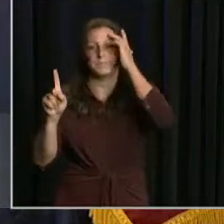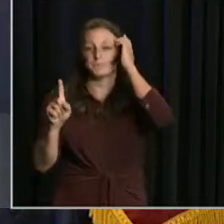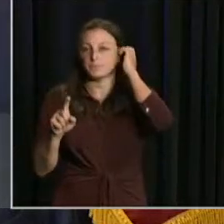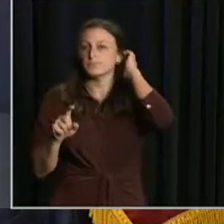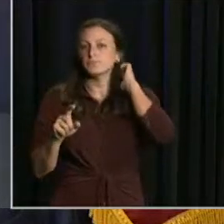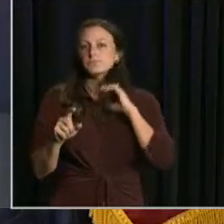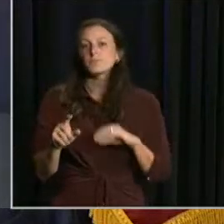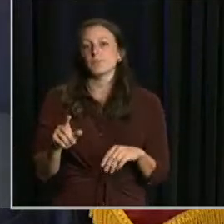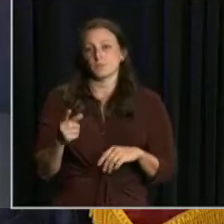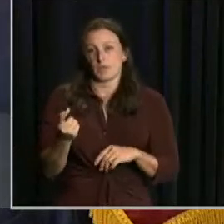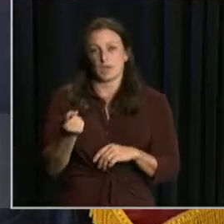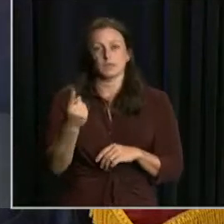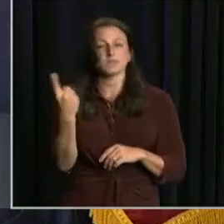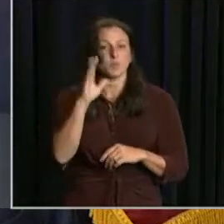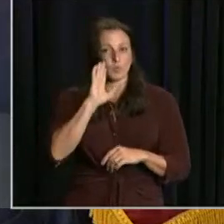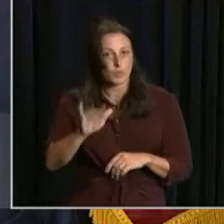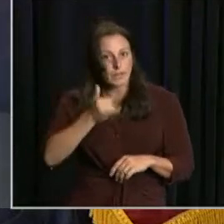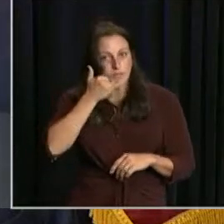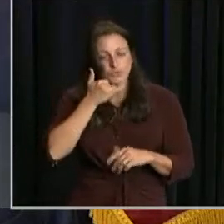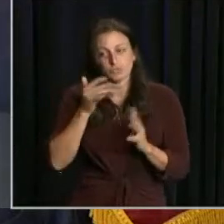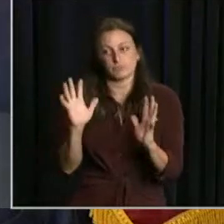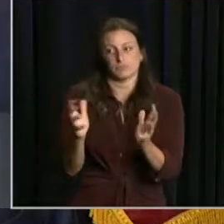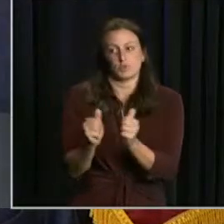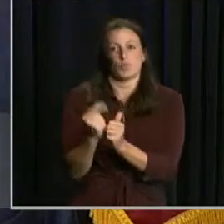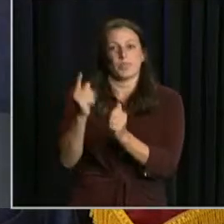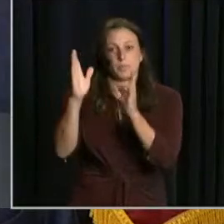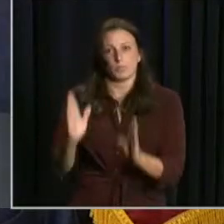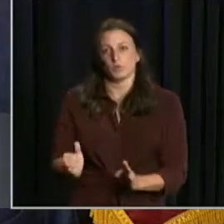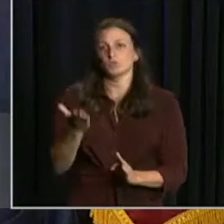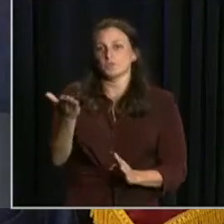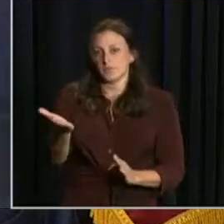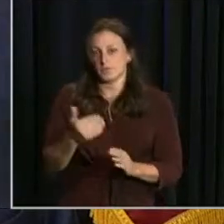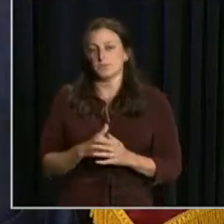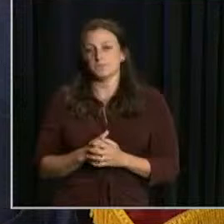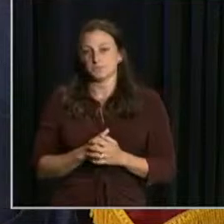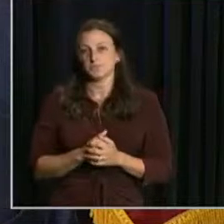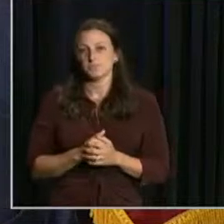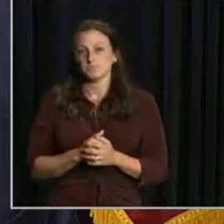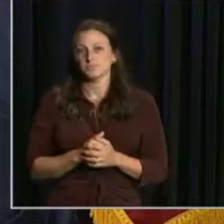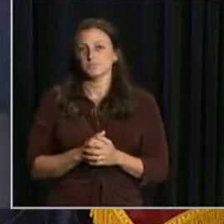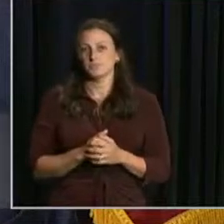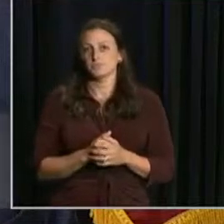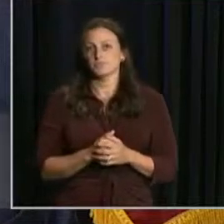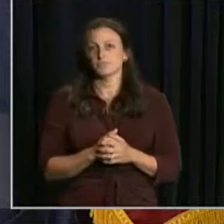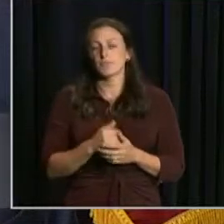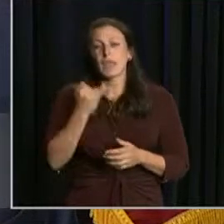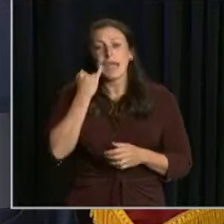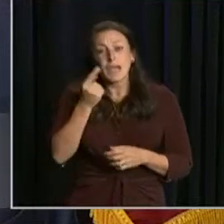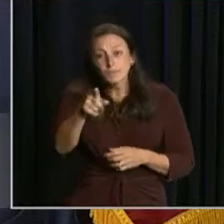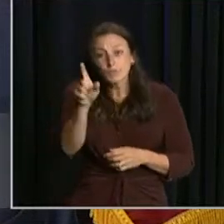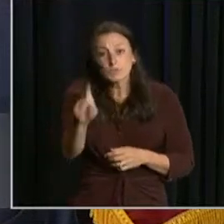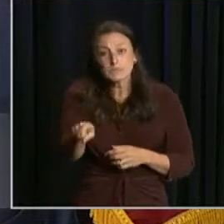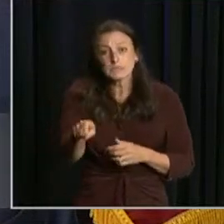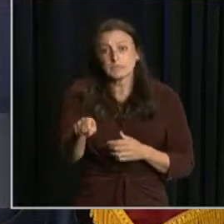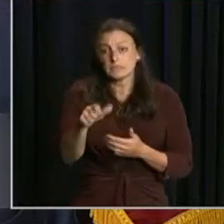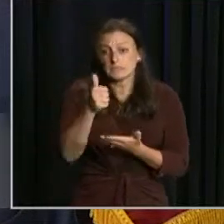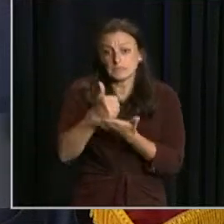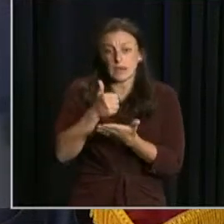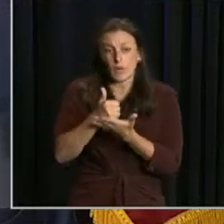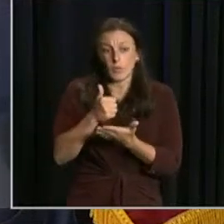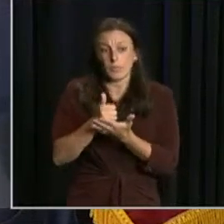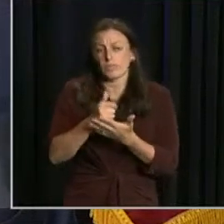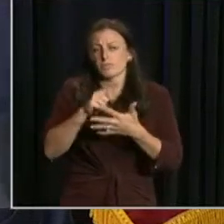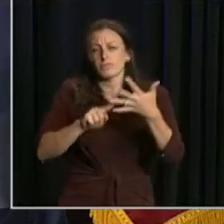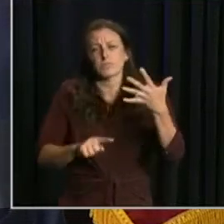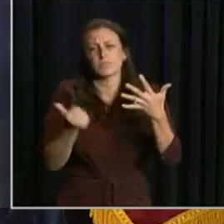and talk to one of our navigators. Anyone who needs assistance for any number of